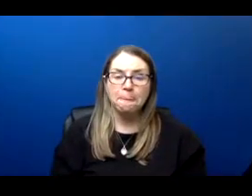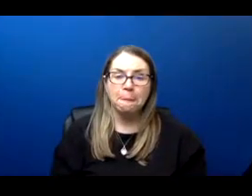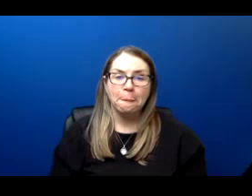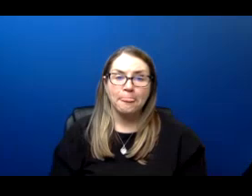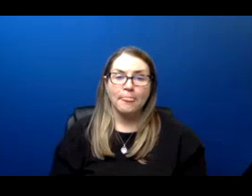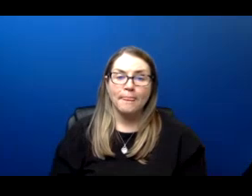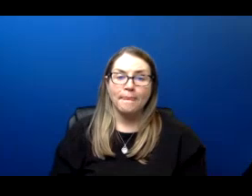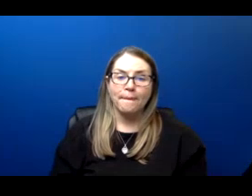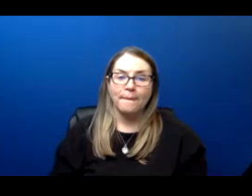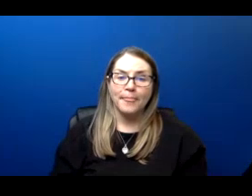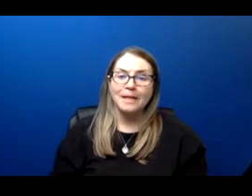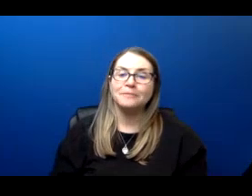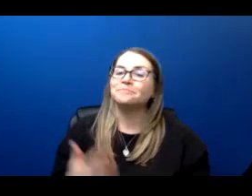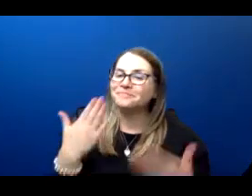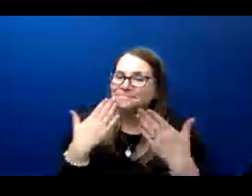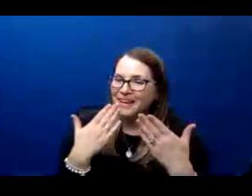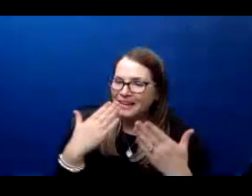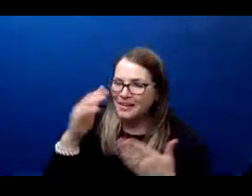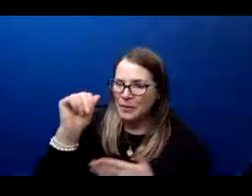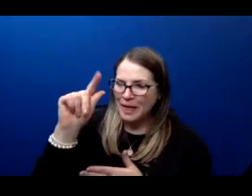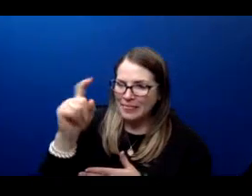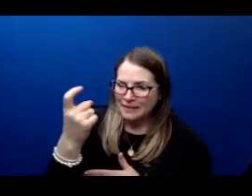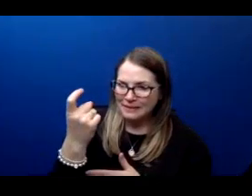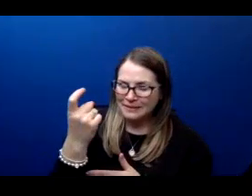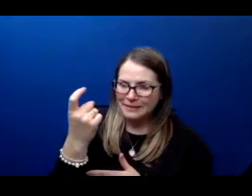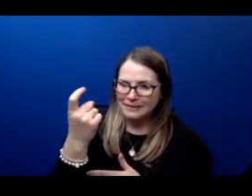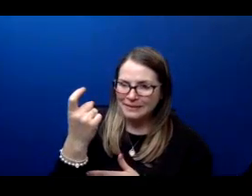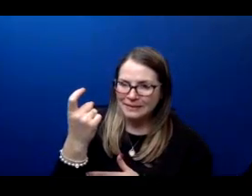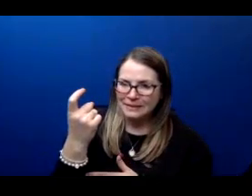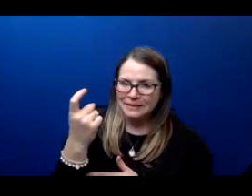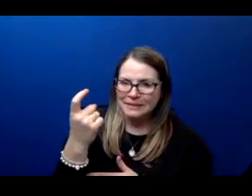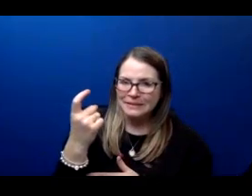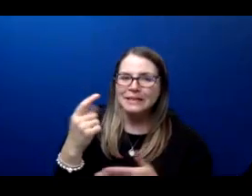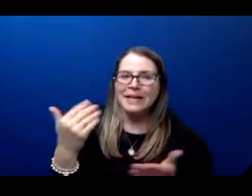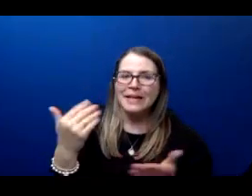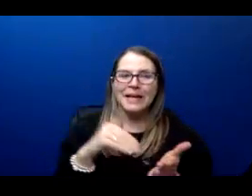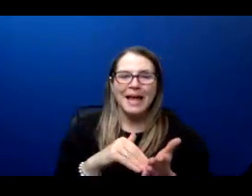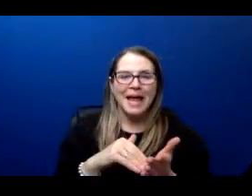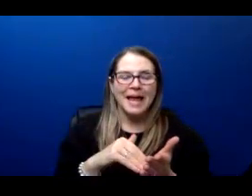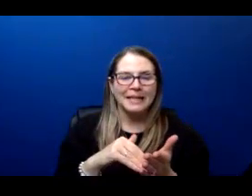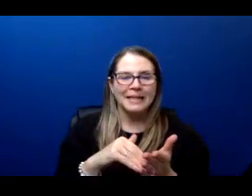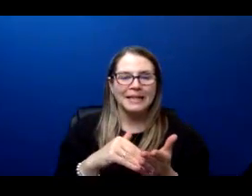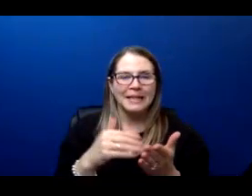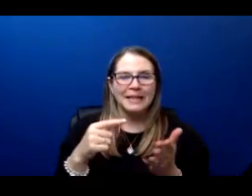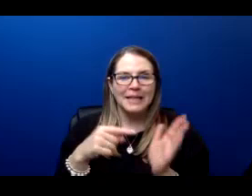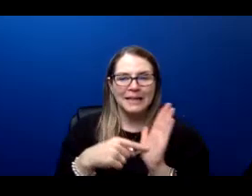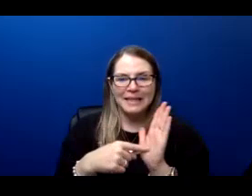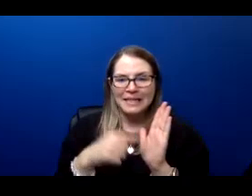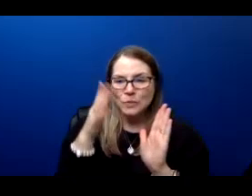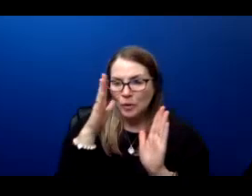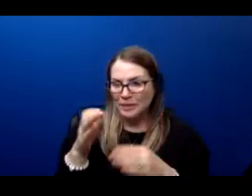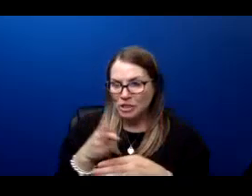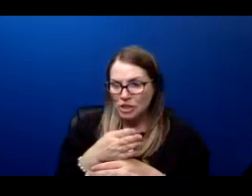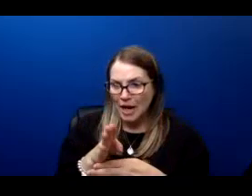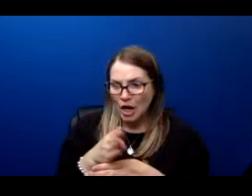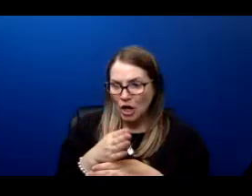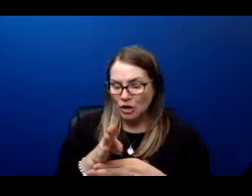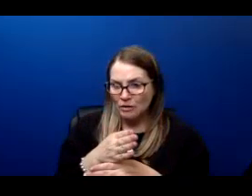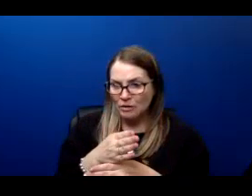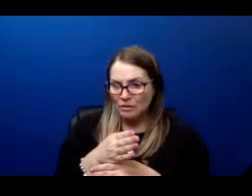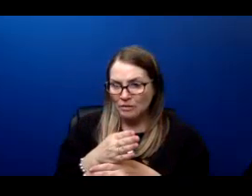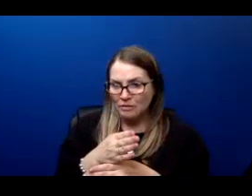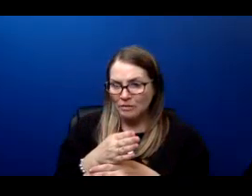Awesome. Thank you so much, Alex. So with that said, it sounds like this, Nick Dunkel, once again, for the record, it sounds like this form will be shared. So